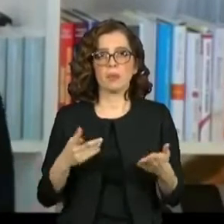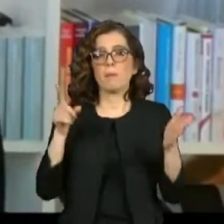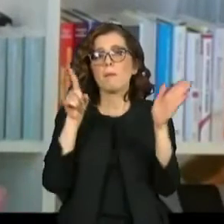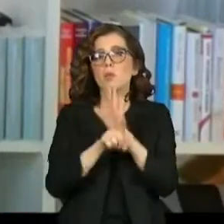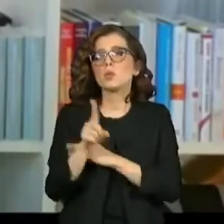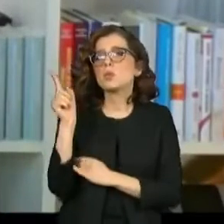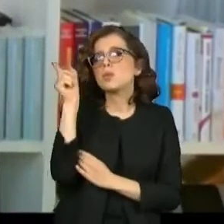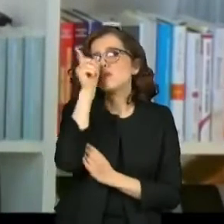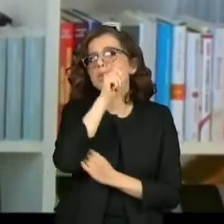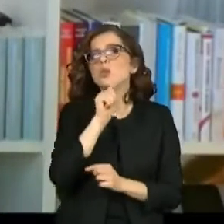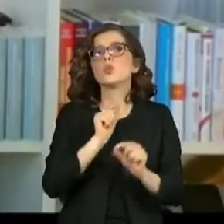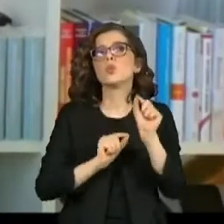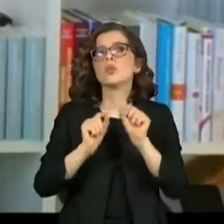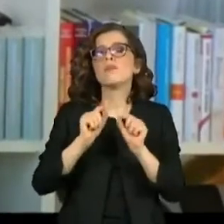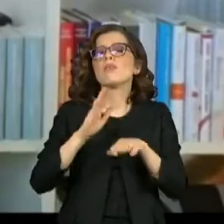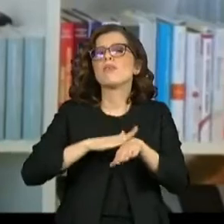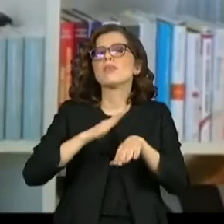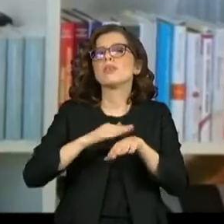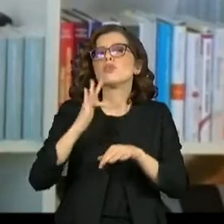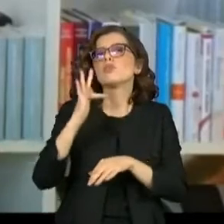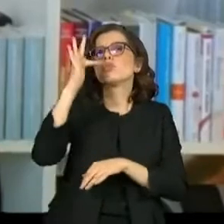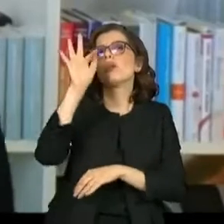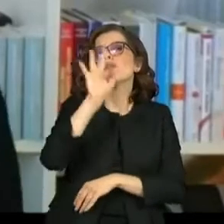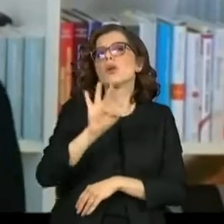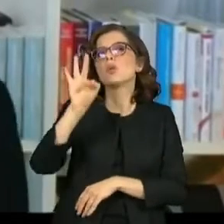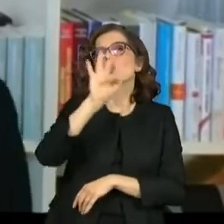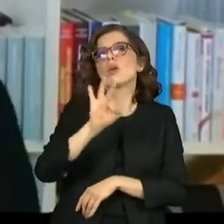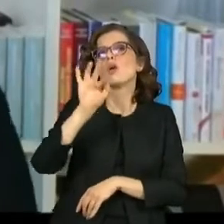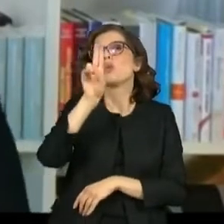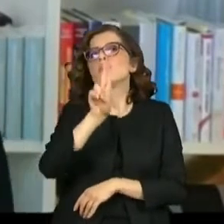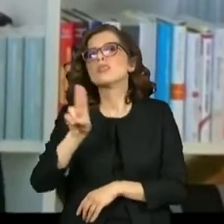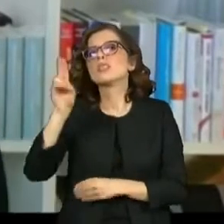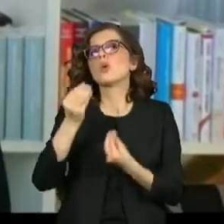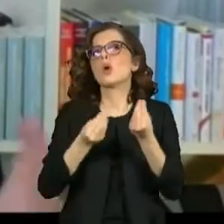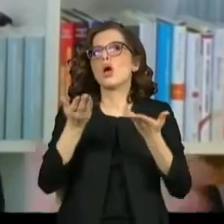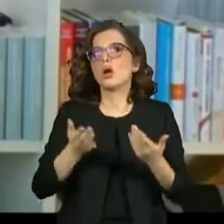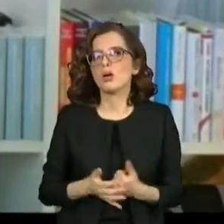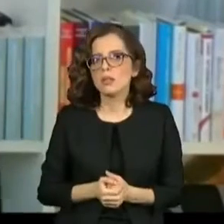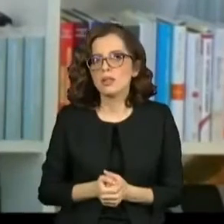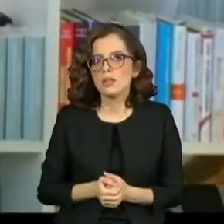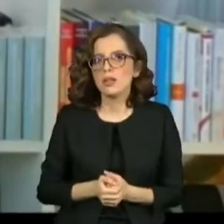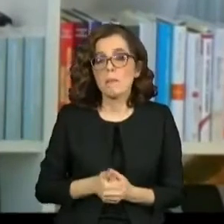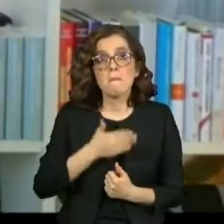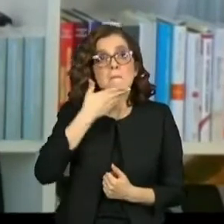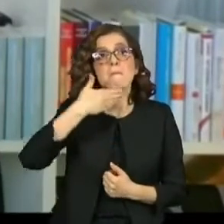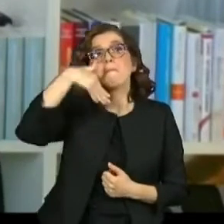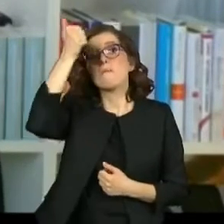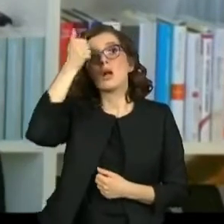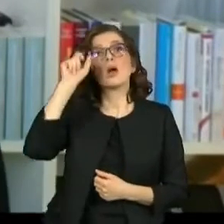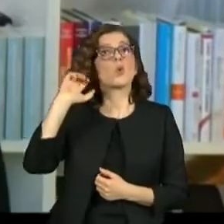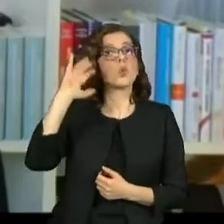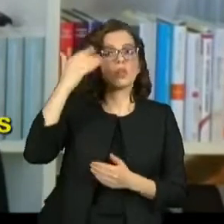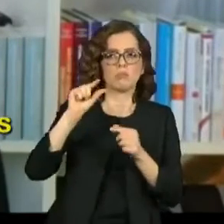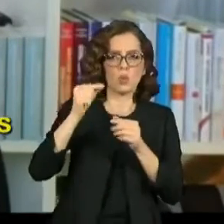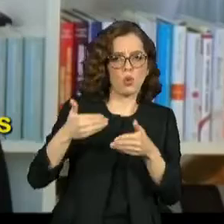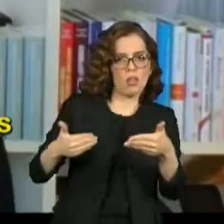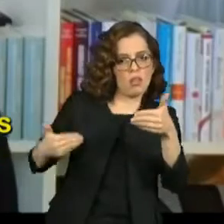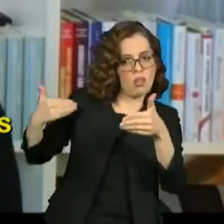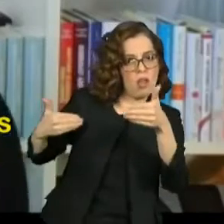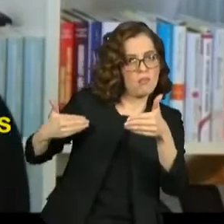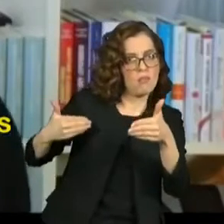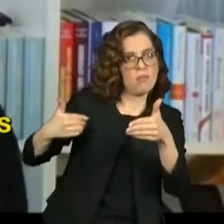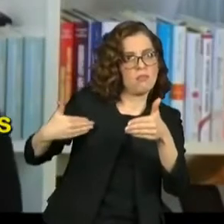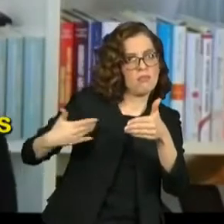The difficult question is, what do you do about tertiary education? And, one of the best things that's happened in recent decades is